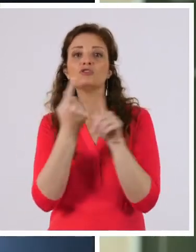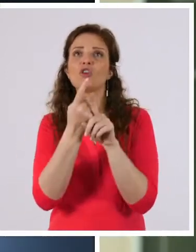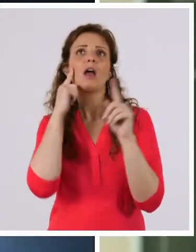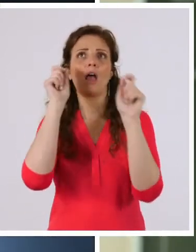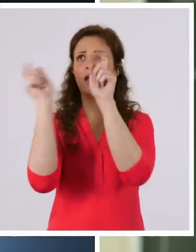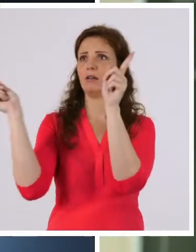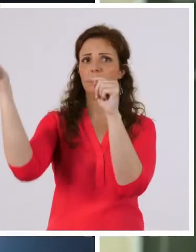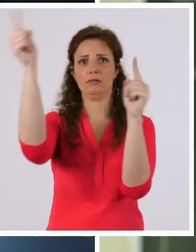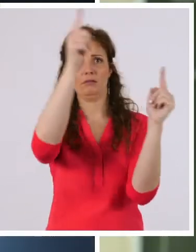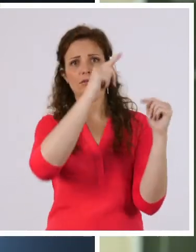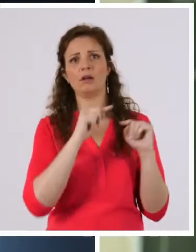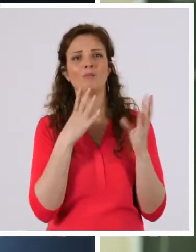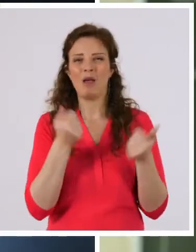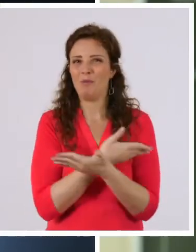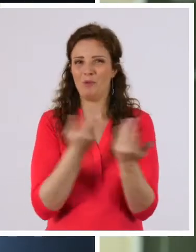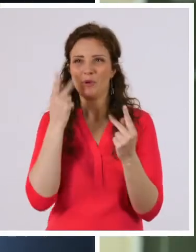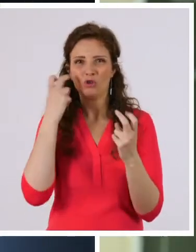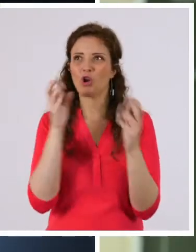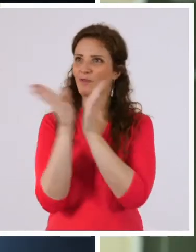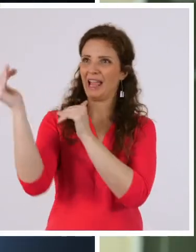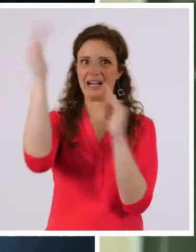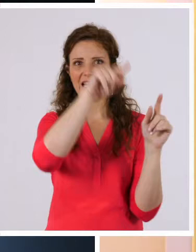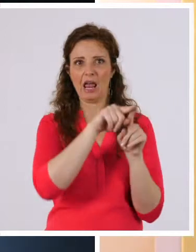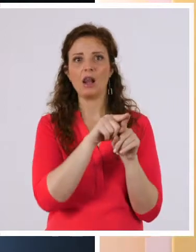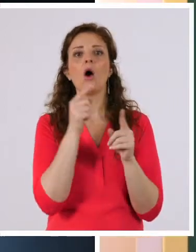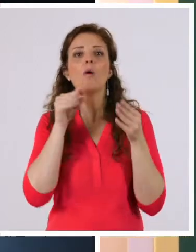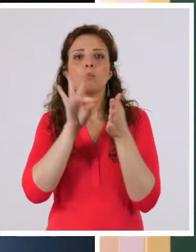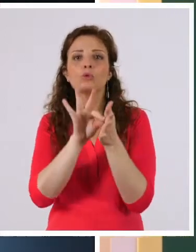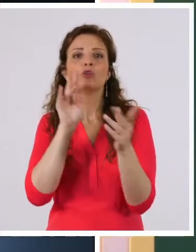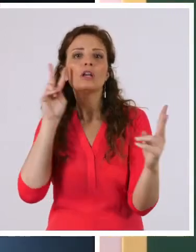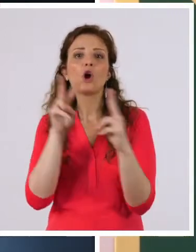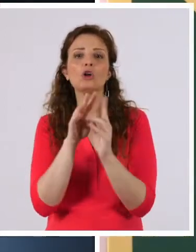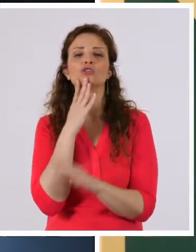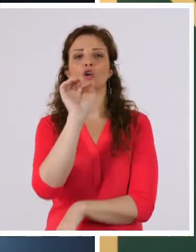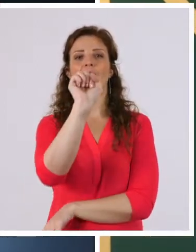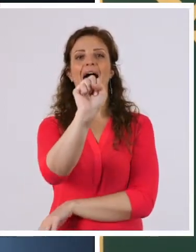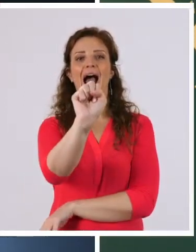it is clearly indicated by all the signs set in all public spaces.